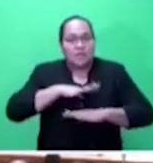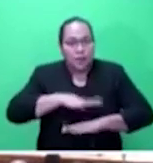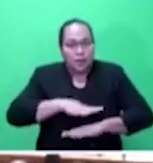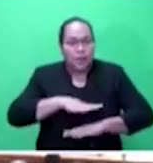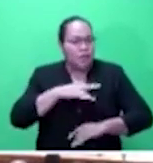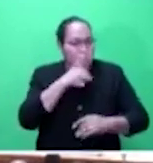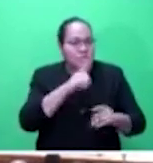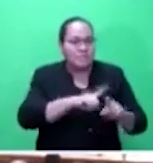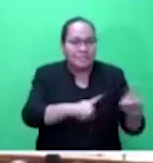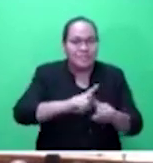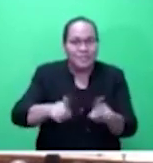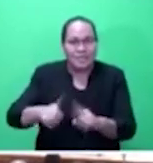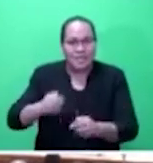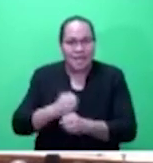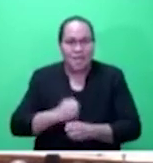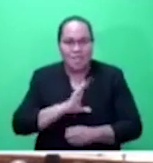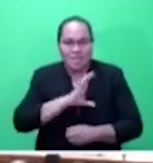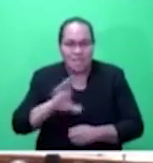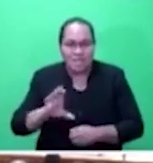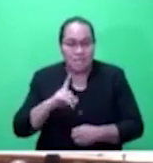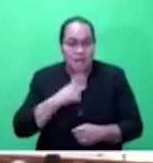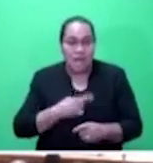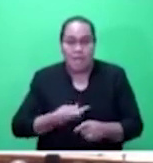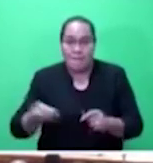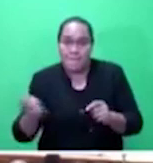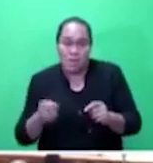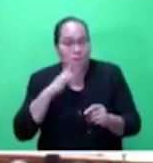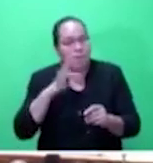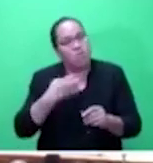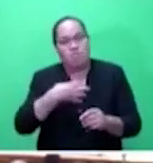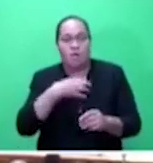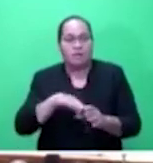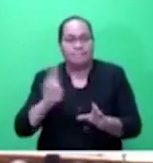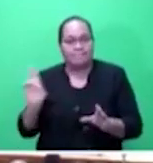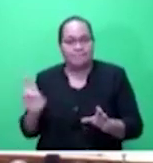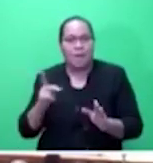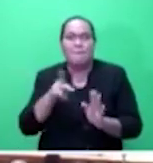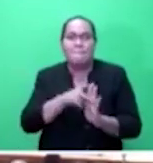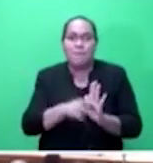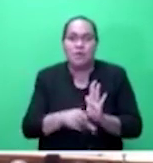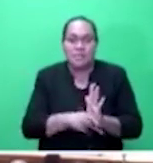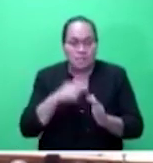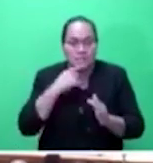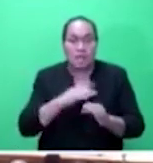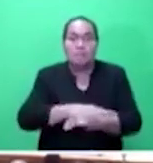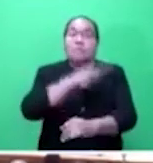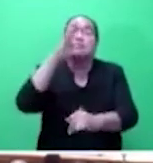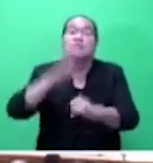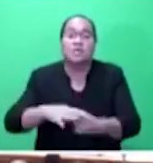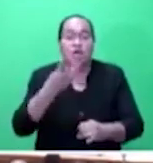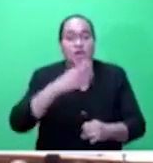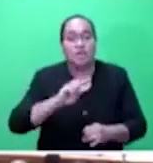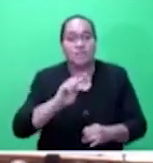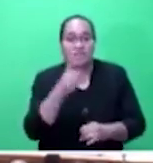partnerships. Penalties on estimated tax will also be removed, with this policy lasting through 31 December